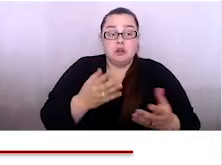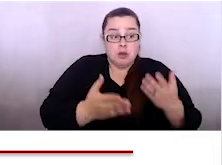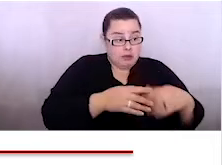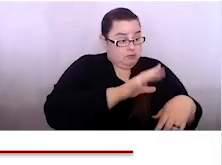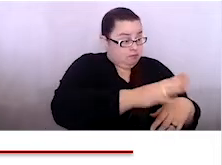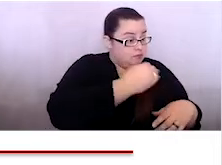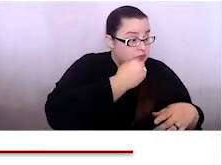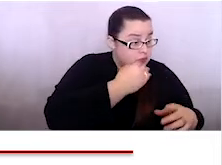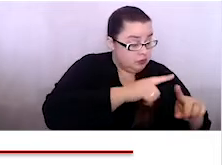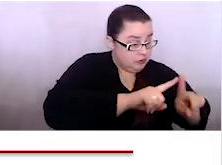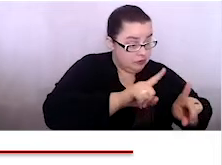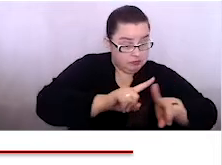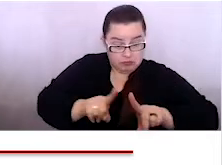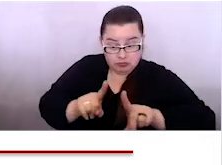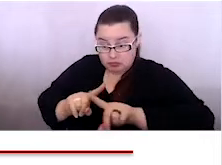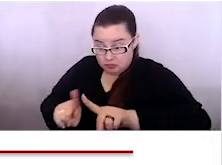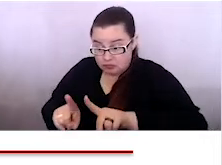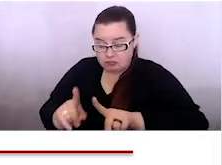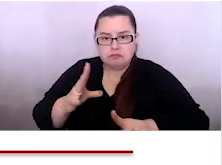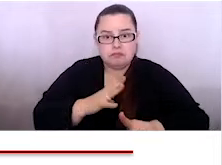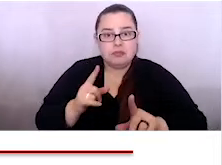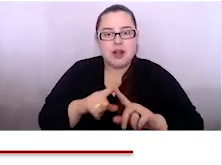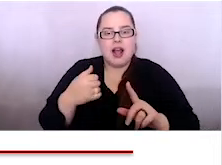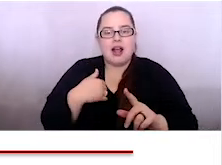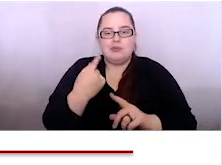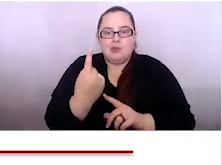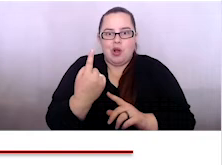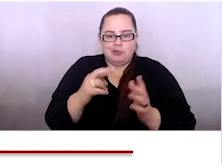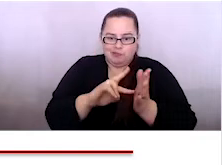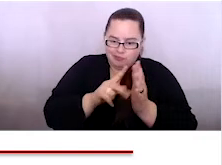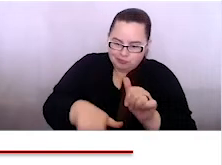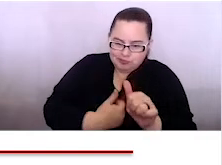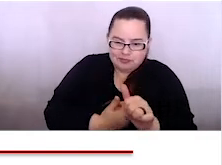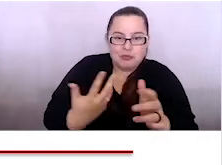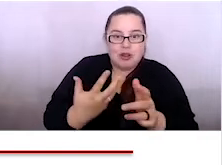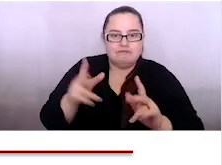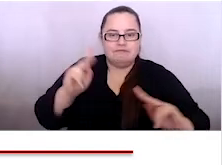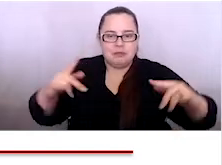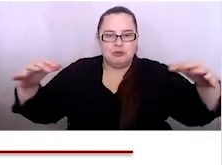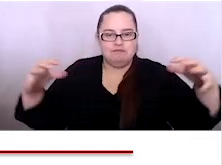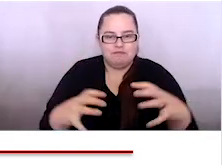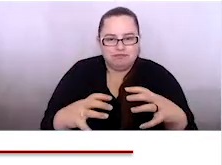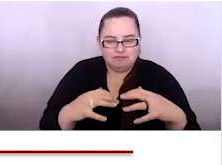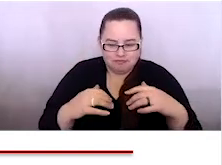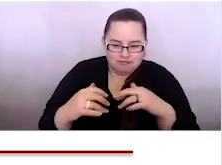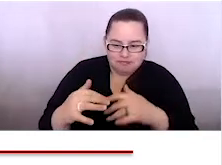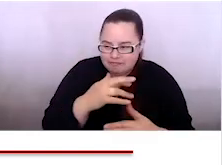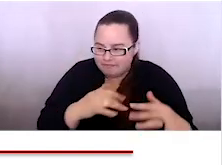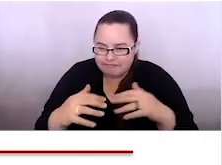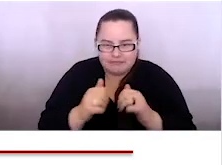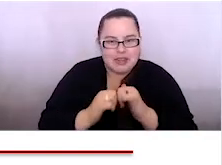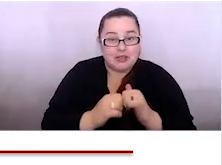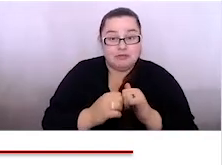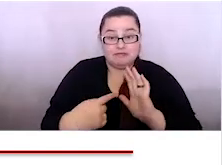different, it serves one key purpose, and that's to bring people together. And we see examples of this for